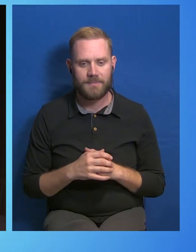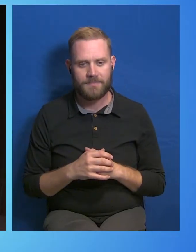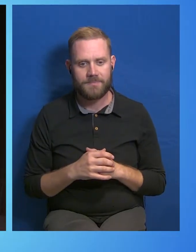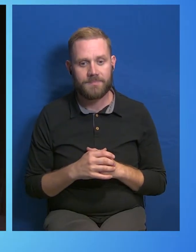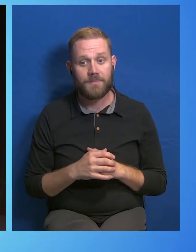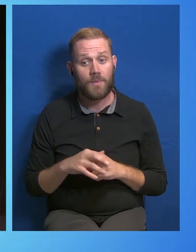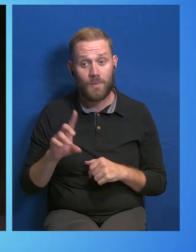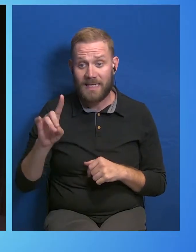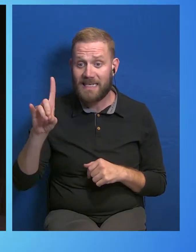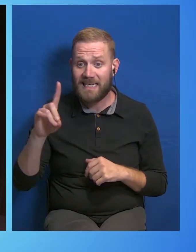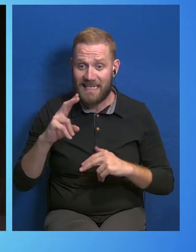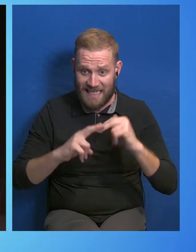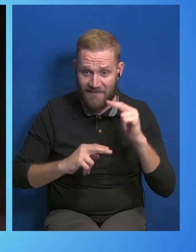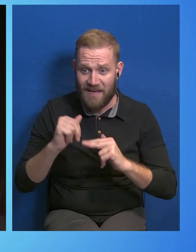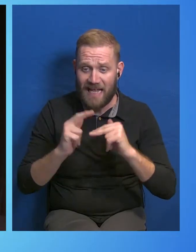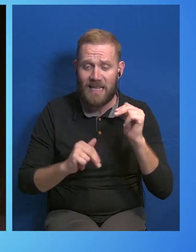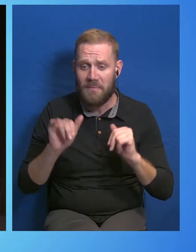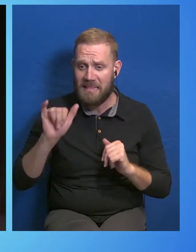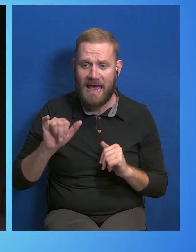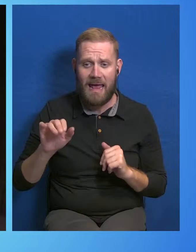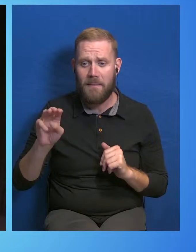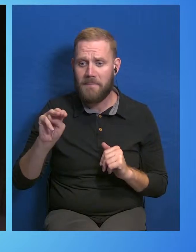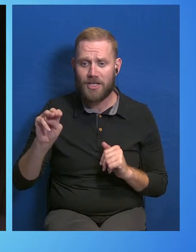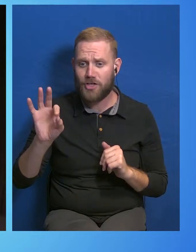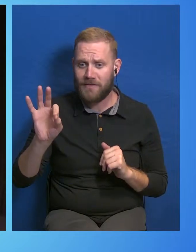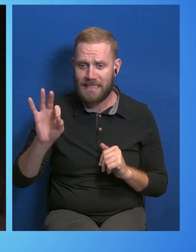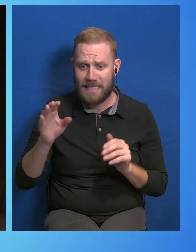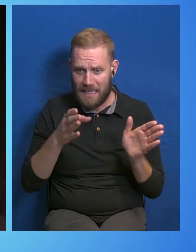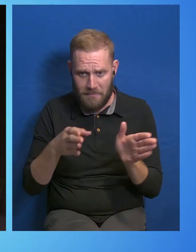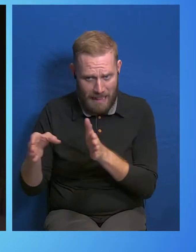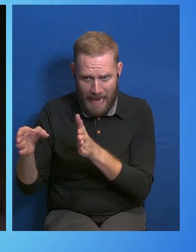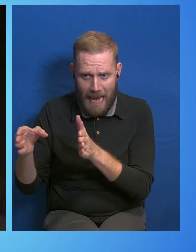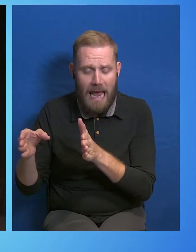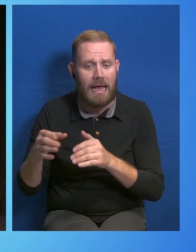We did develop the master facilities plan.